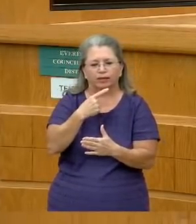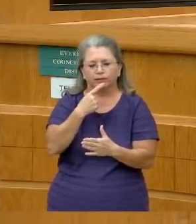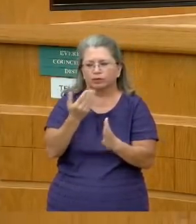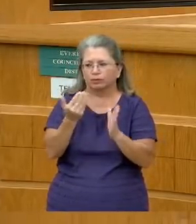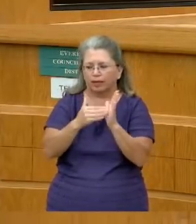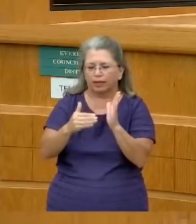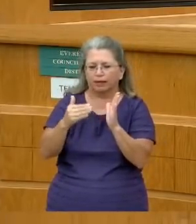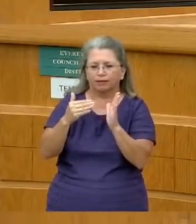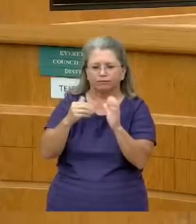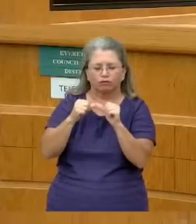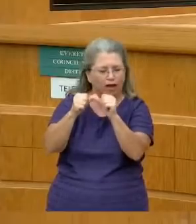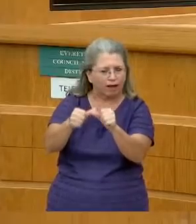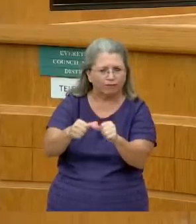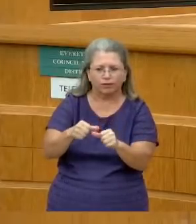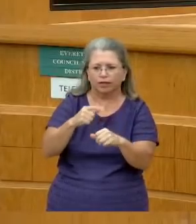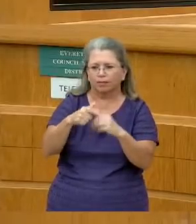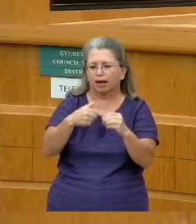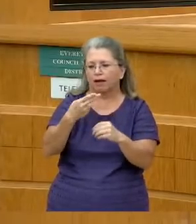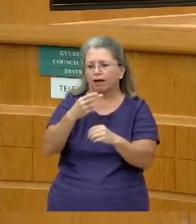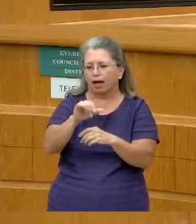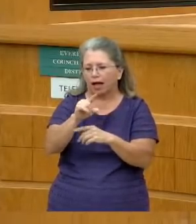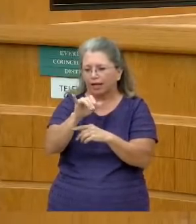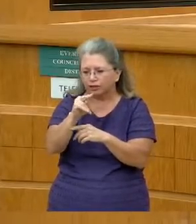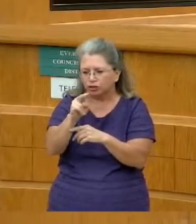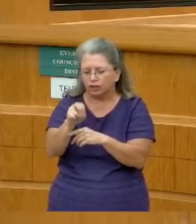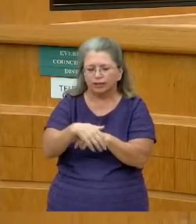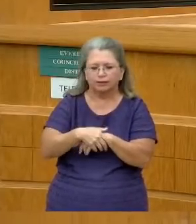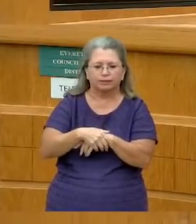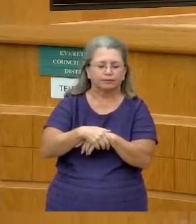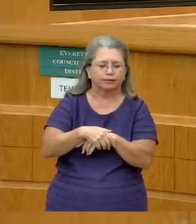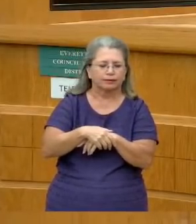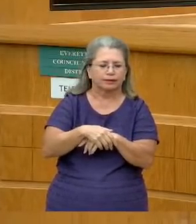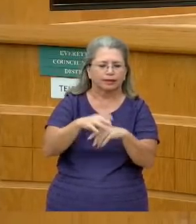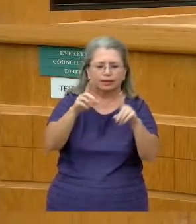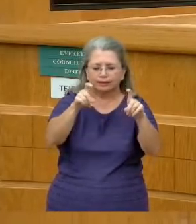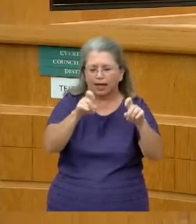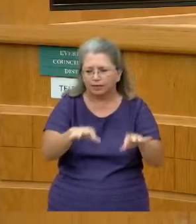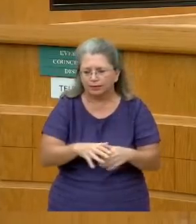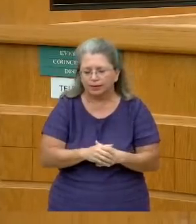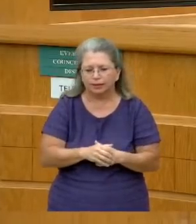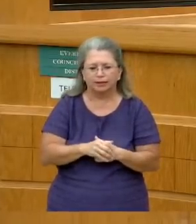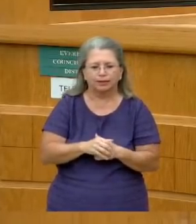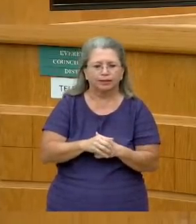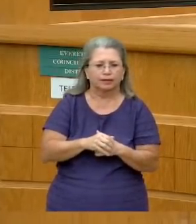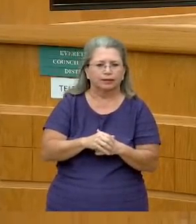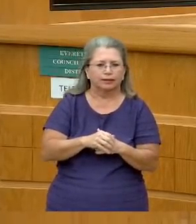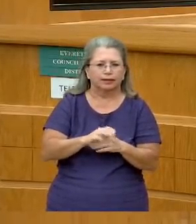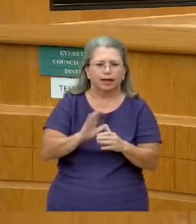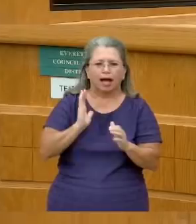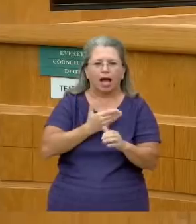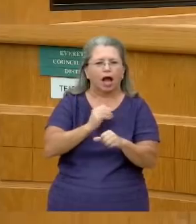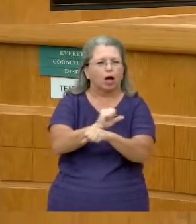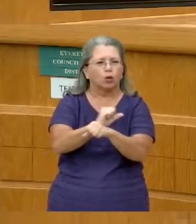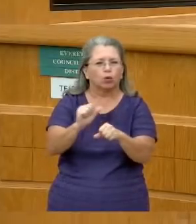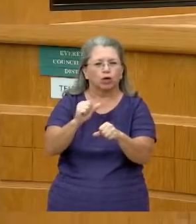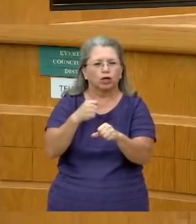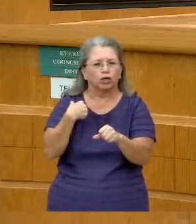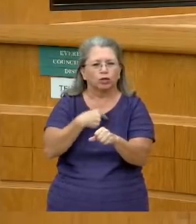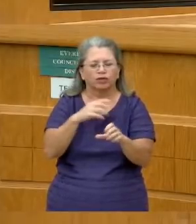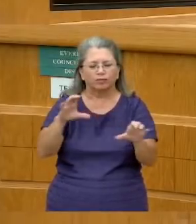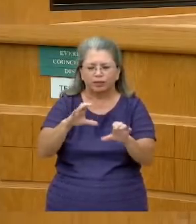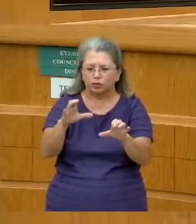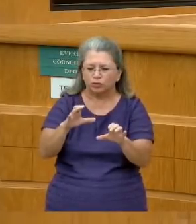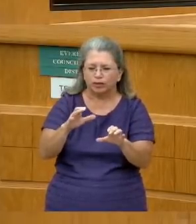about hygiene and about testing, about the work that we're doing to try to help the hospitals, whether it's